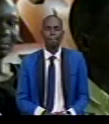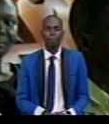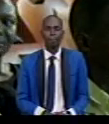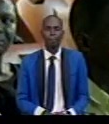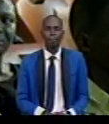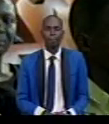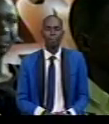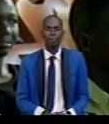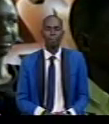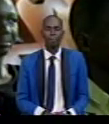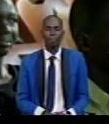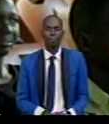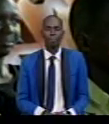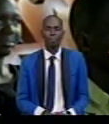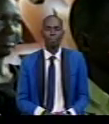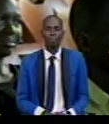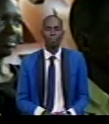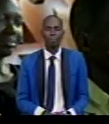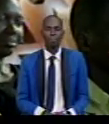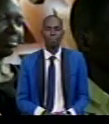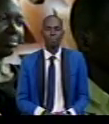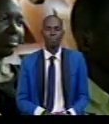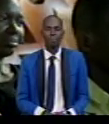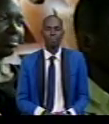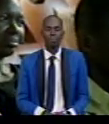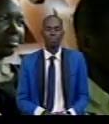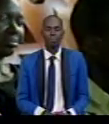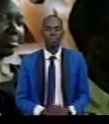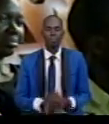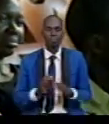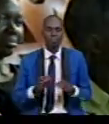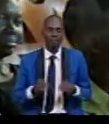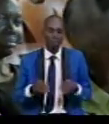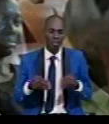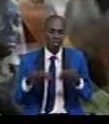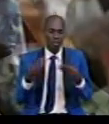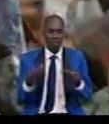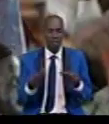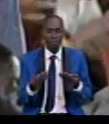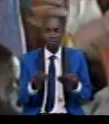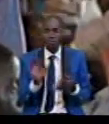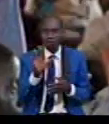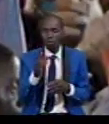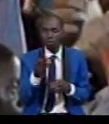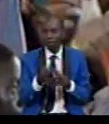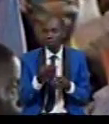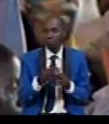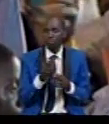Give them the name by which you are known.